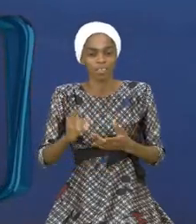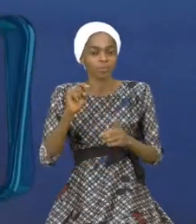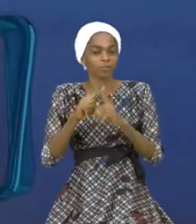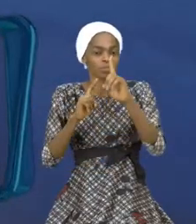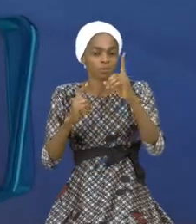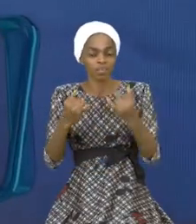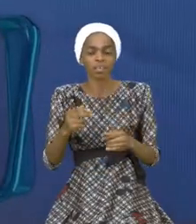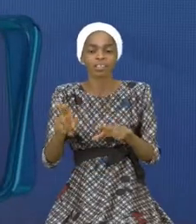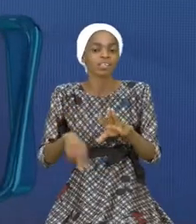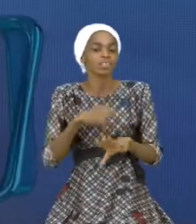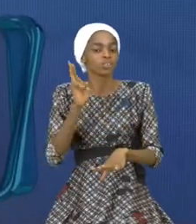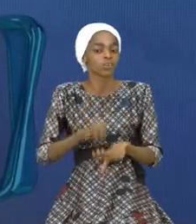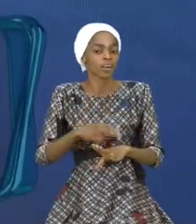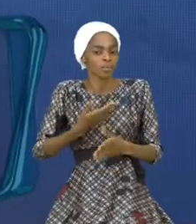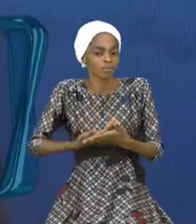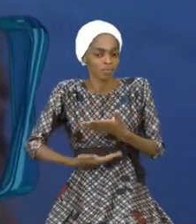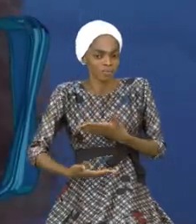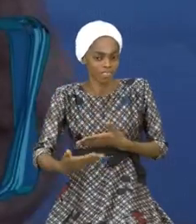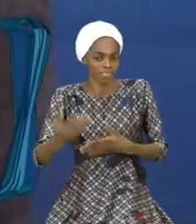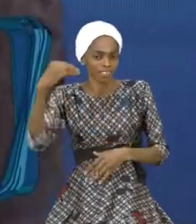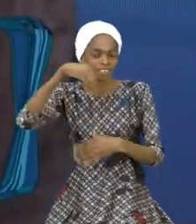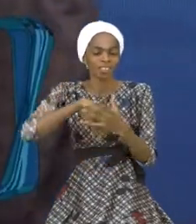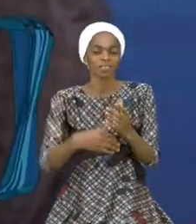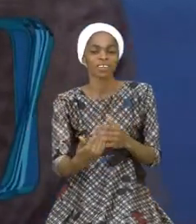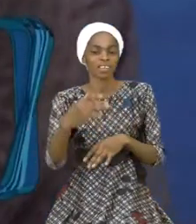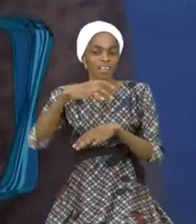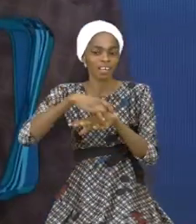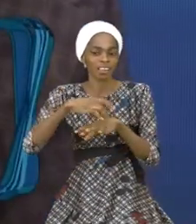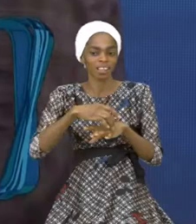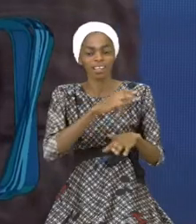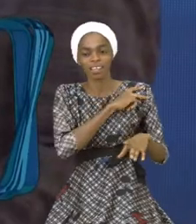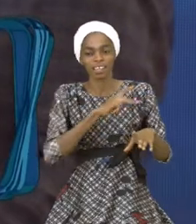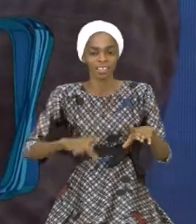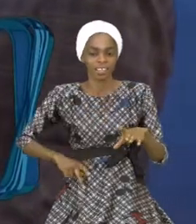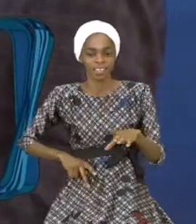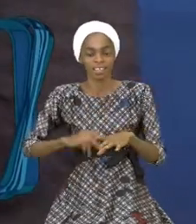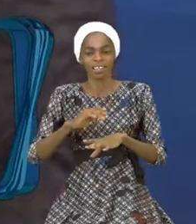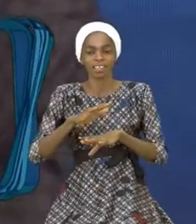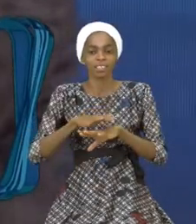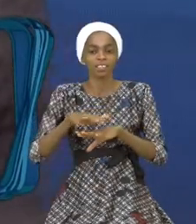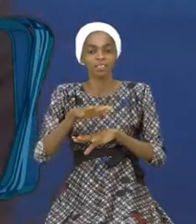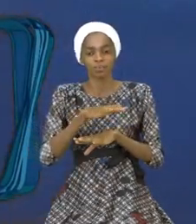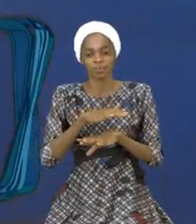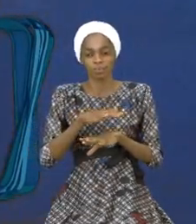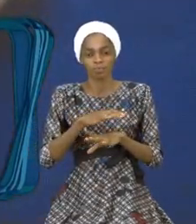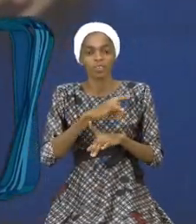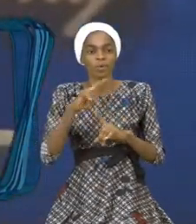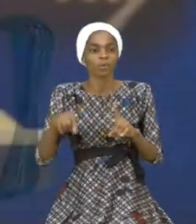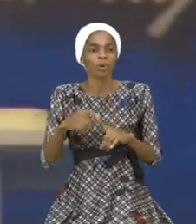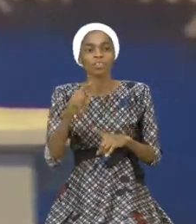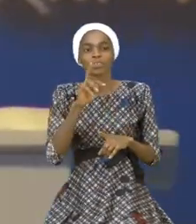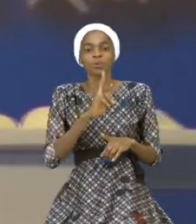an earthly kingdom. When you were born, natural birth, you were born